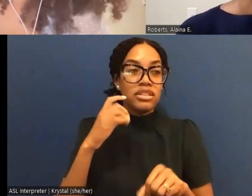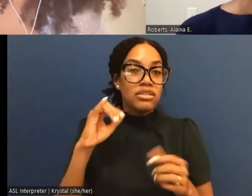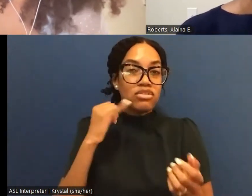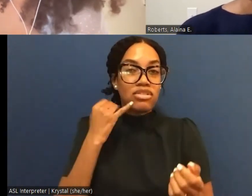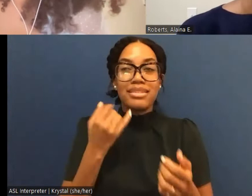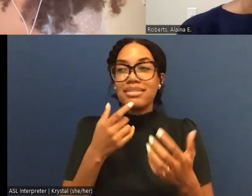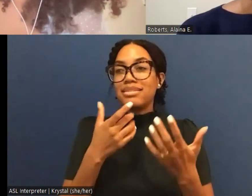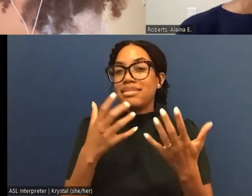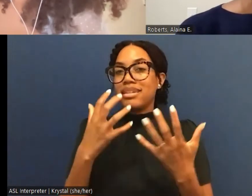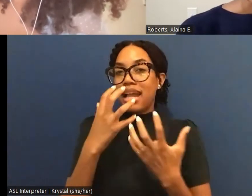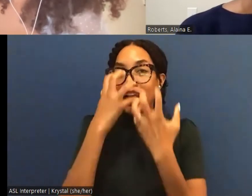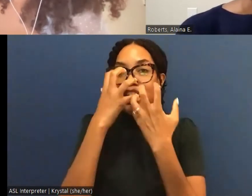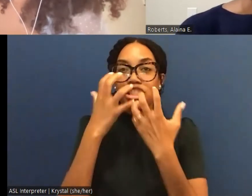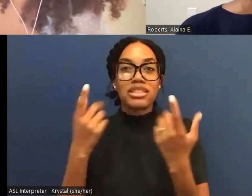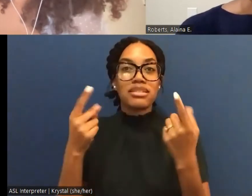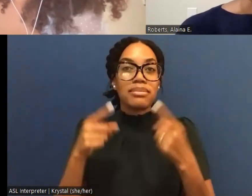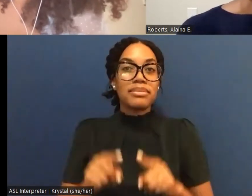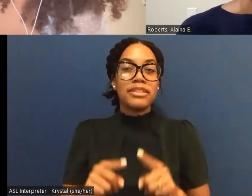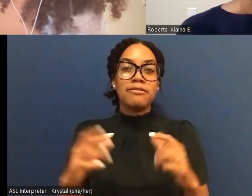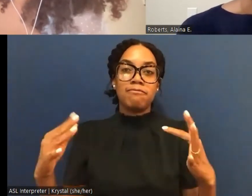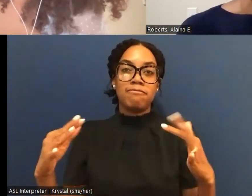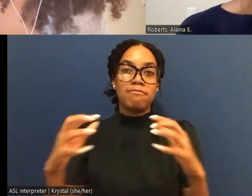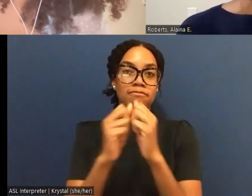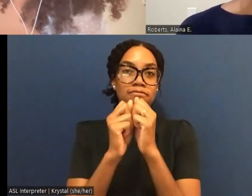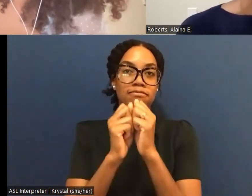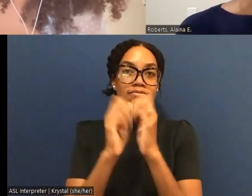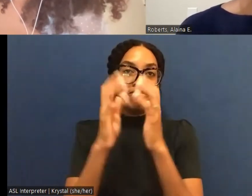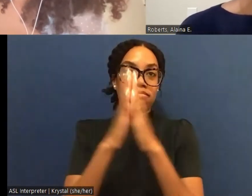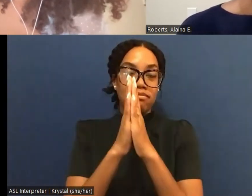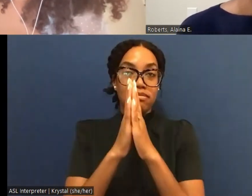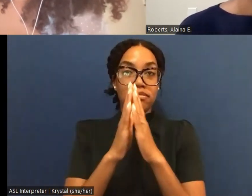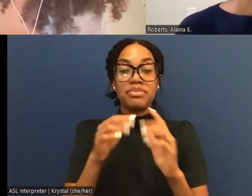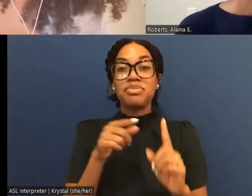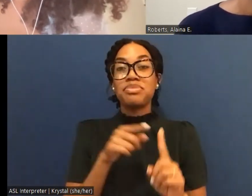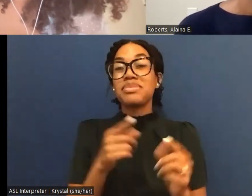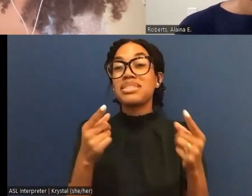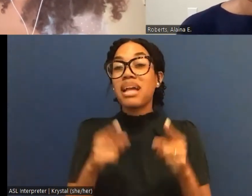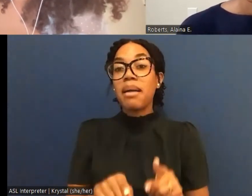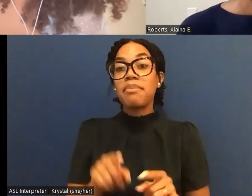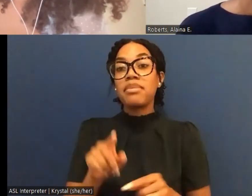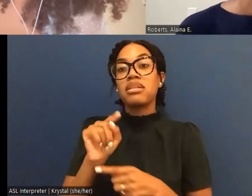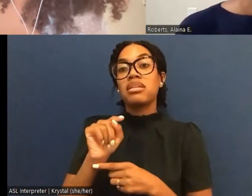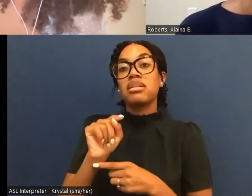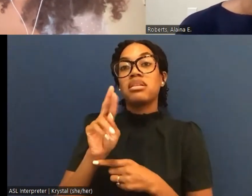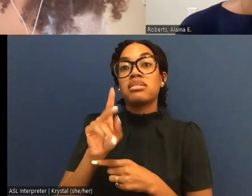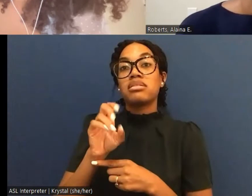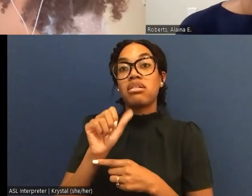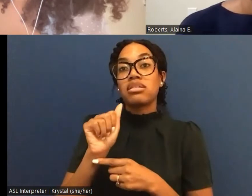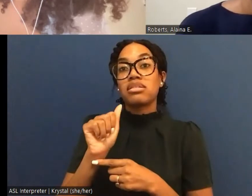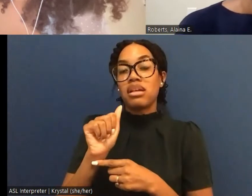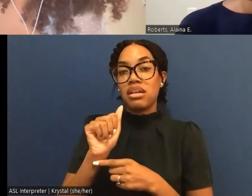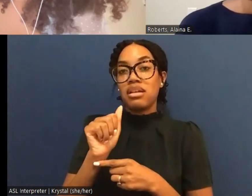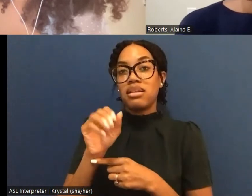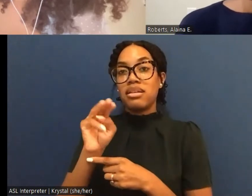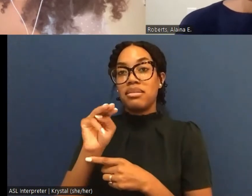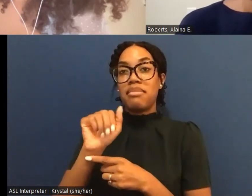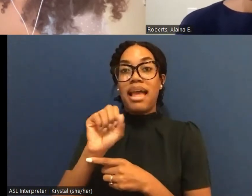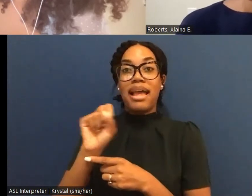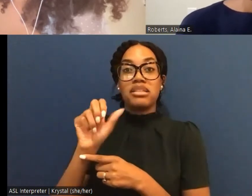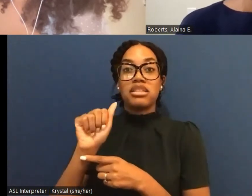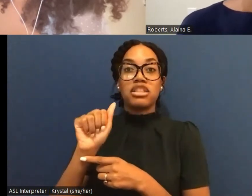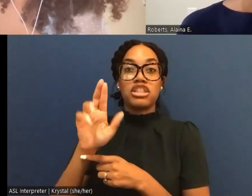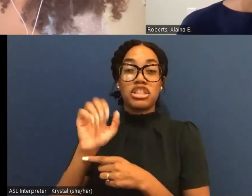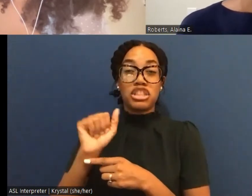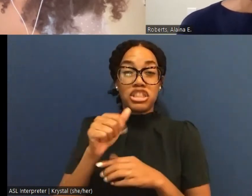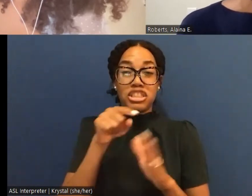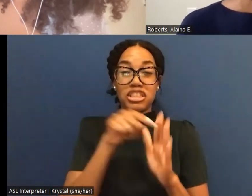in 1921, the Tulsa Massacre then really becomes this kind of ultimate expression, I say in the book, to show that white